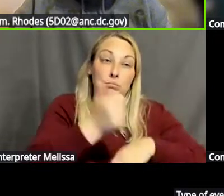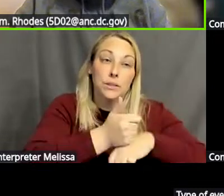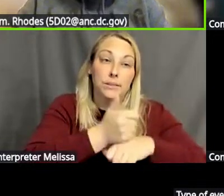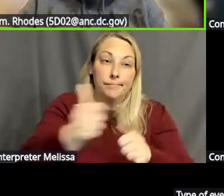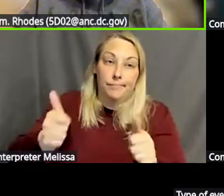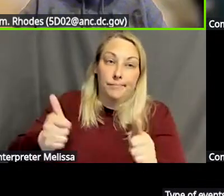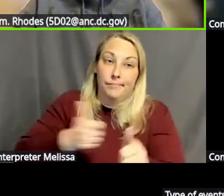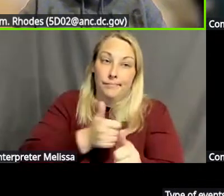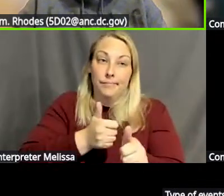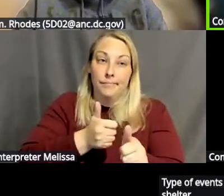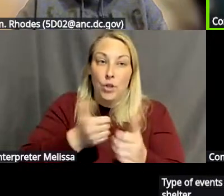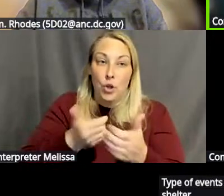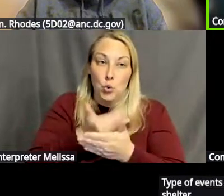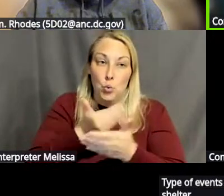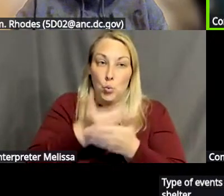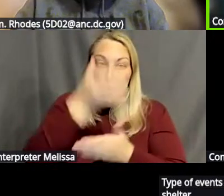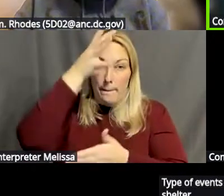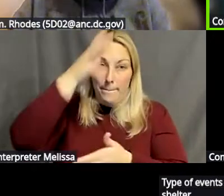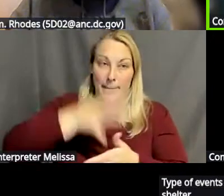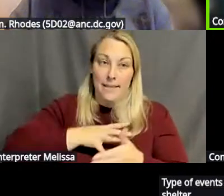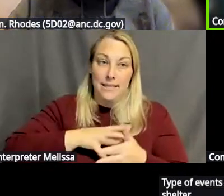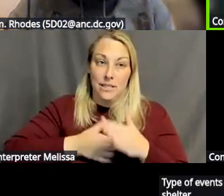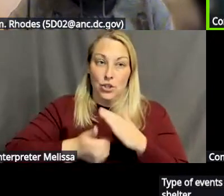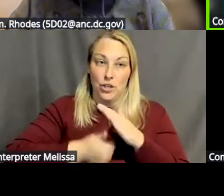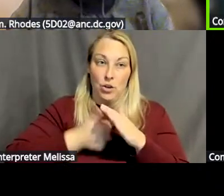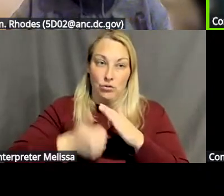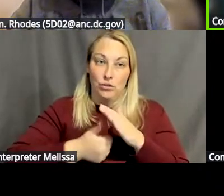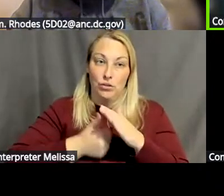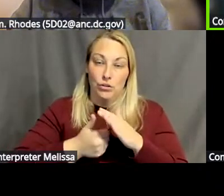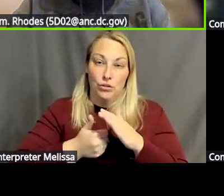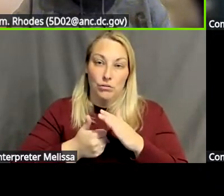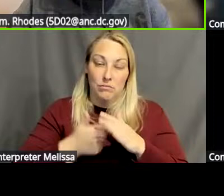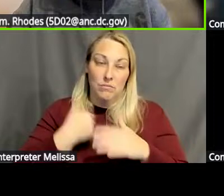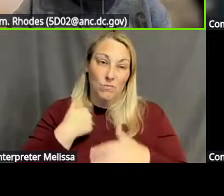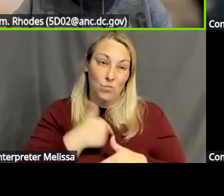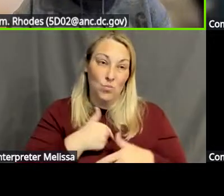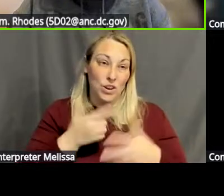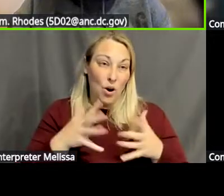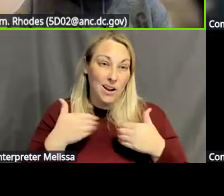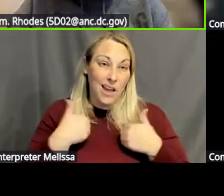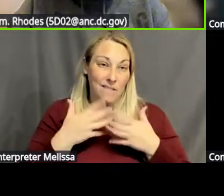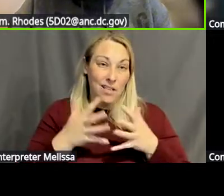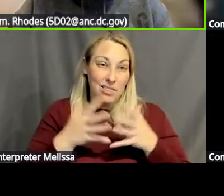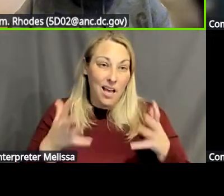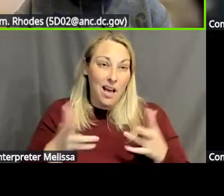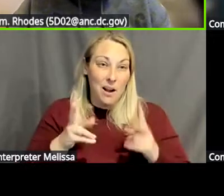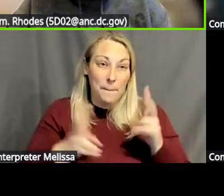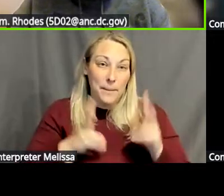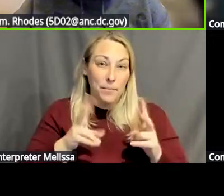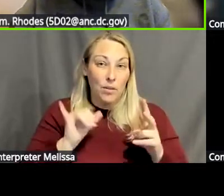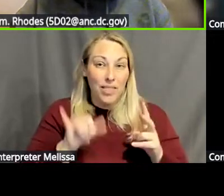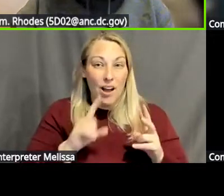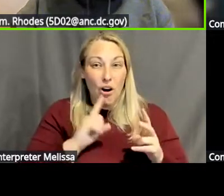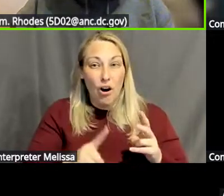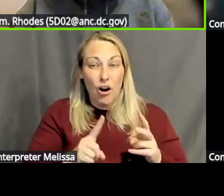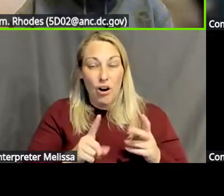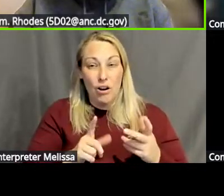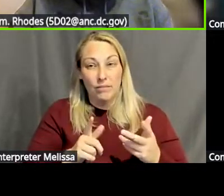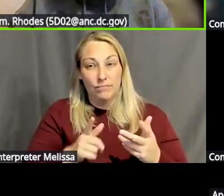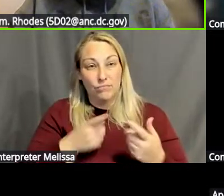shelter. Hmm. And we have a lot of folks um, that's already dealing with